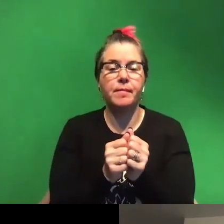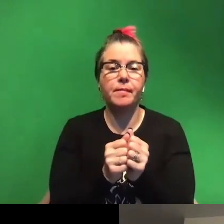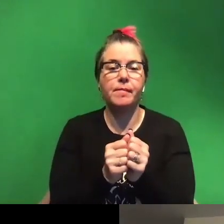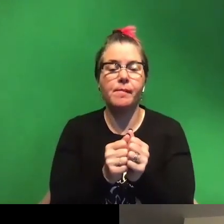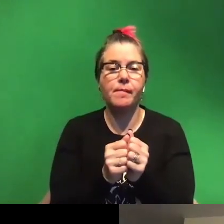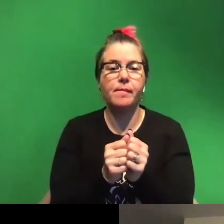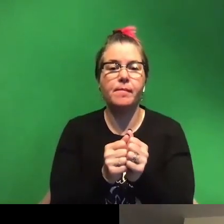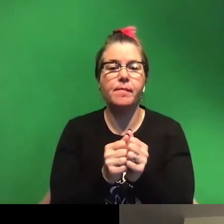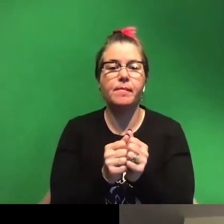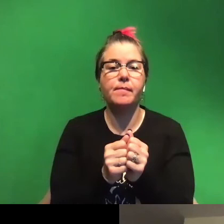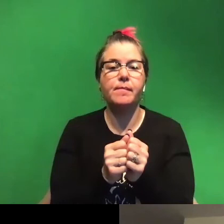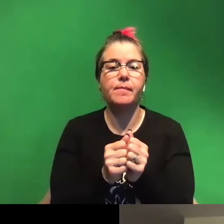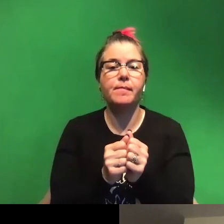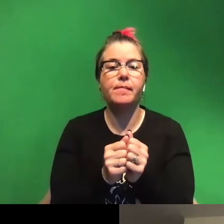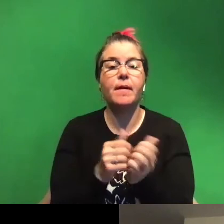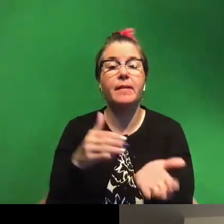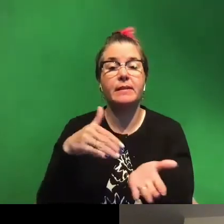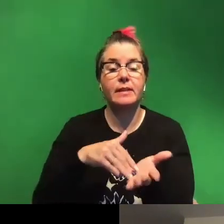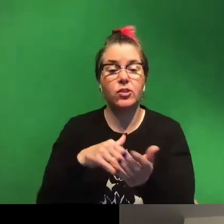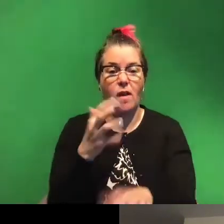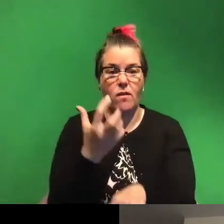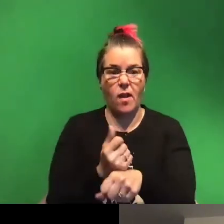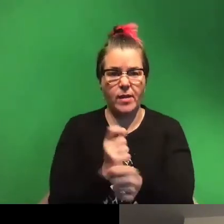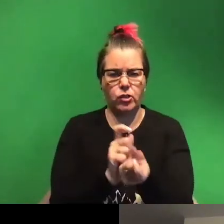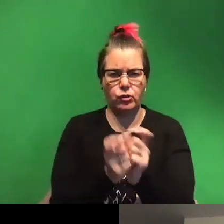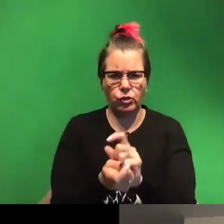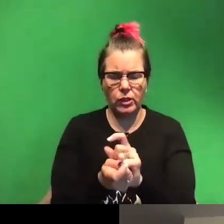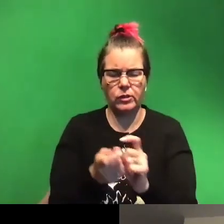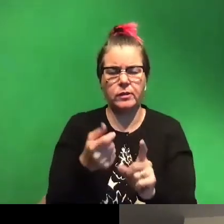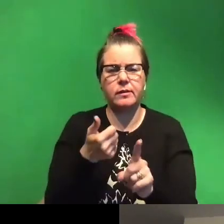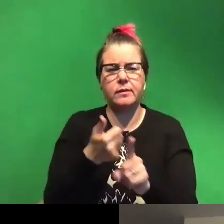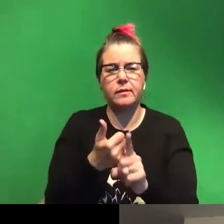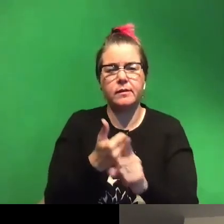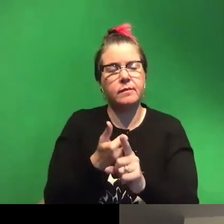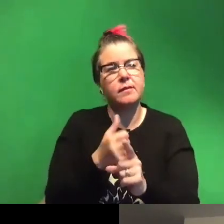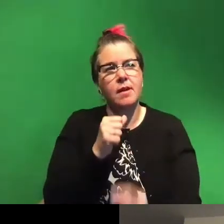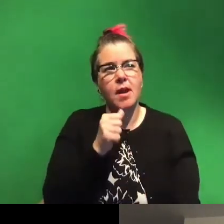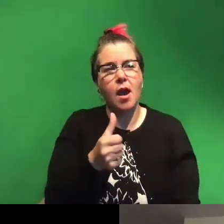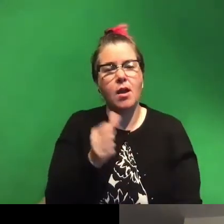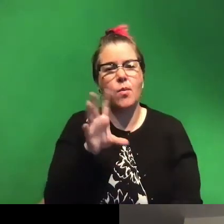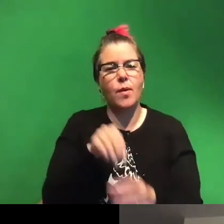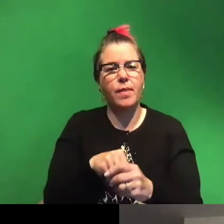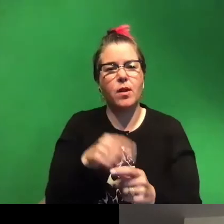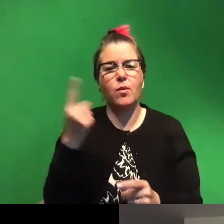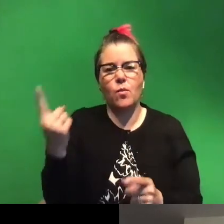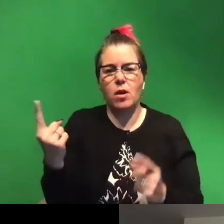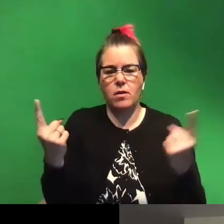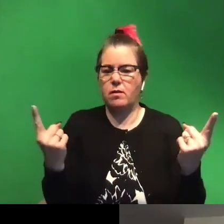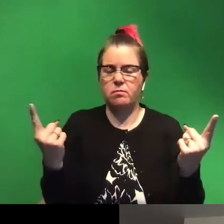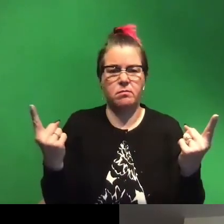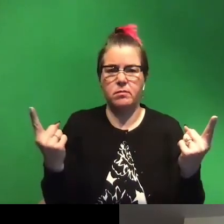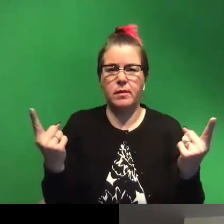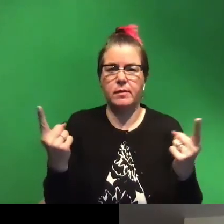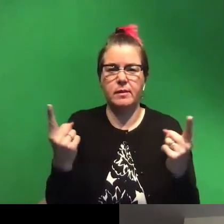the center of gravity is changed, and it's not necessarily within one or the other, it's kind of like